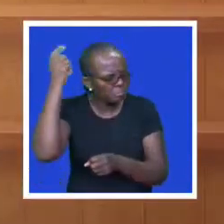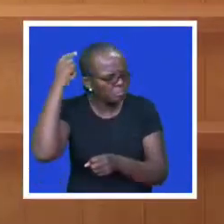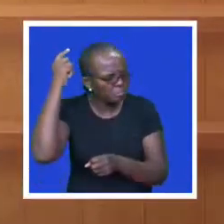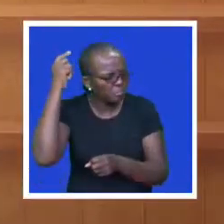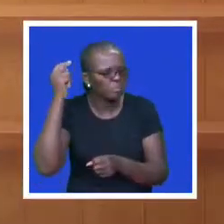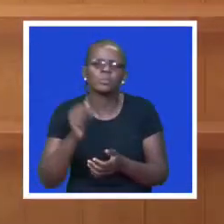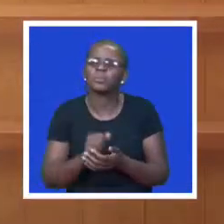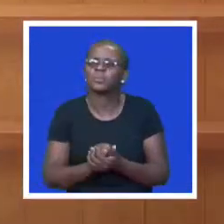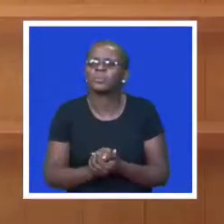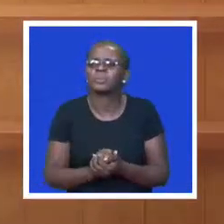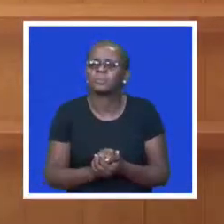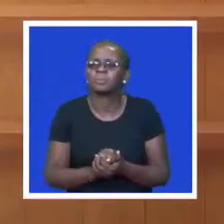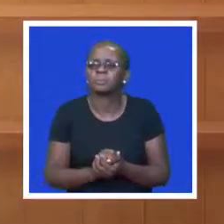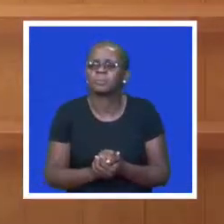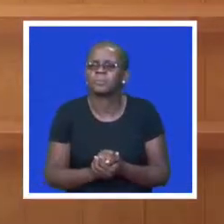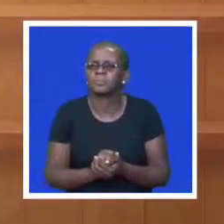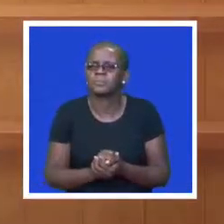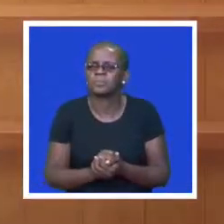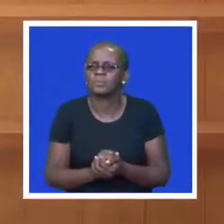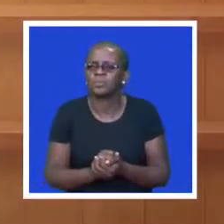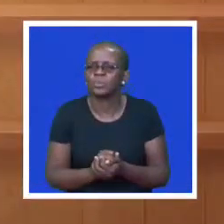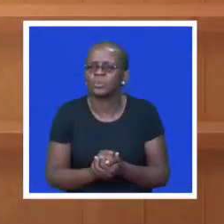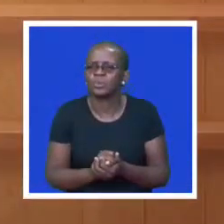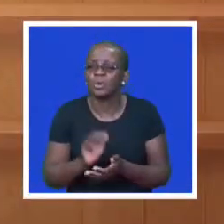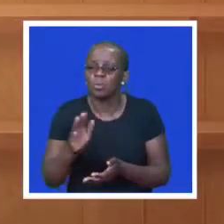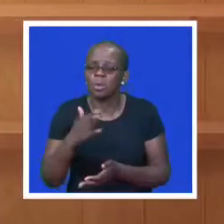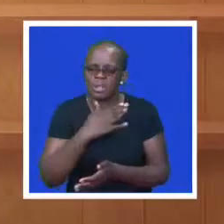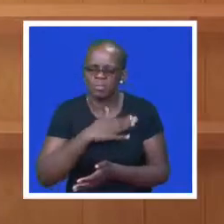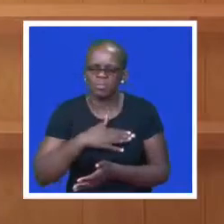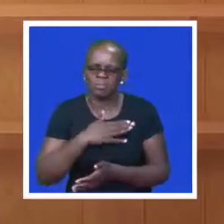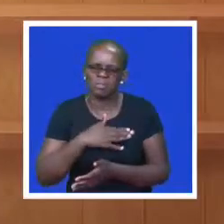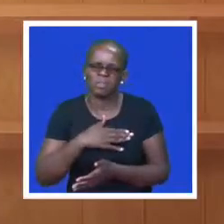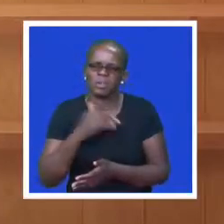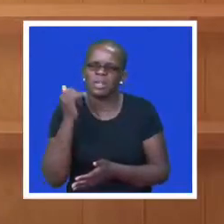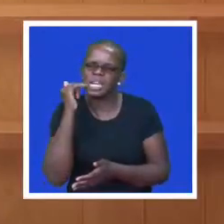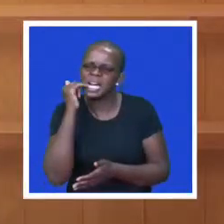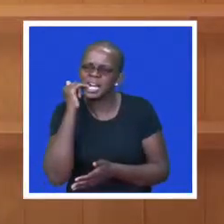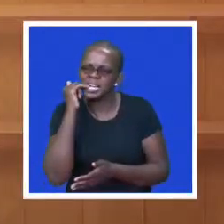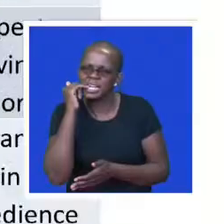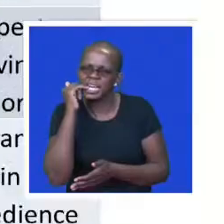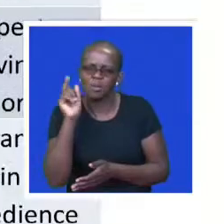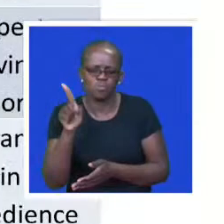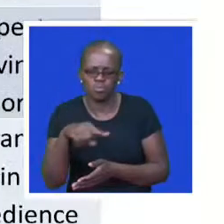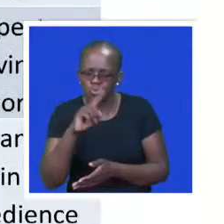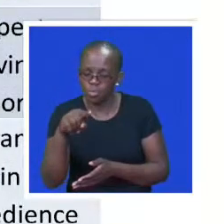envy a certain kind of person, or you are filled with jealousy. So another type of